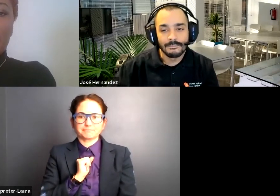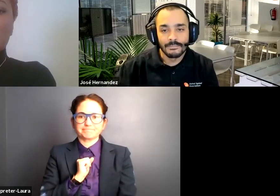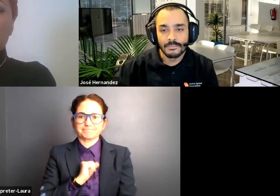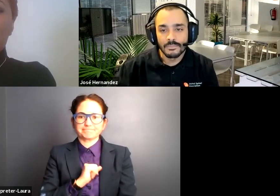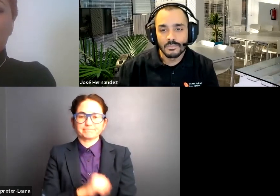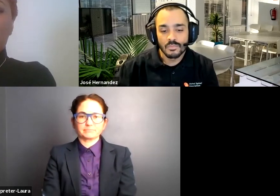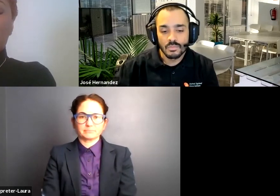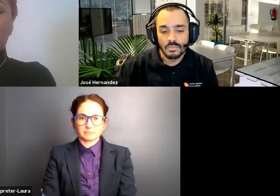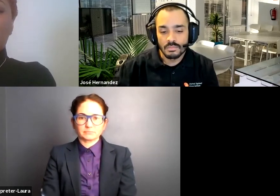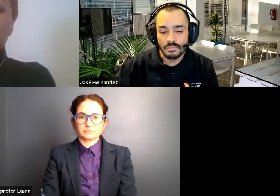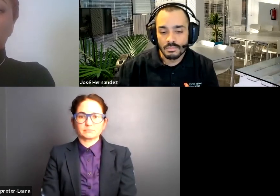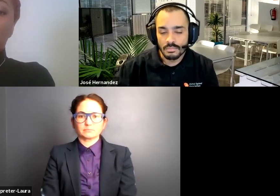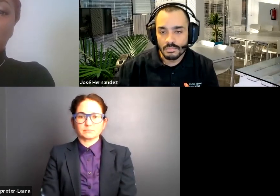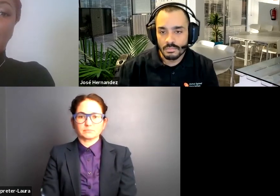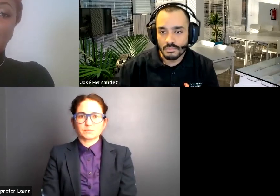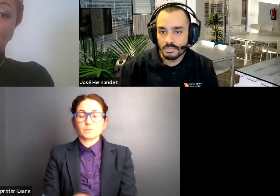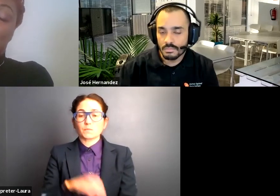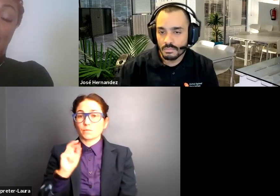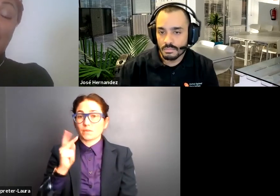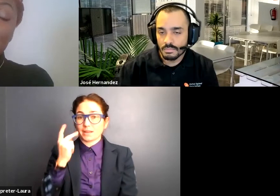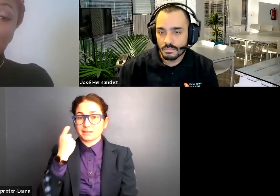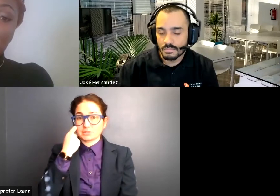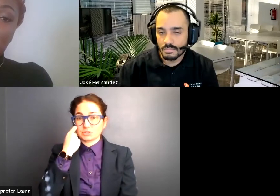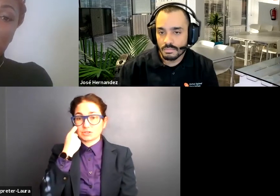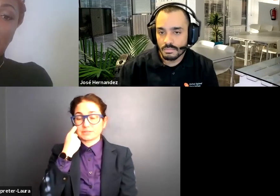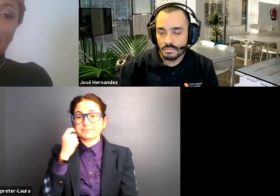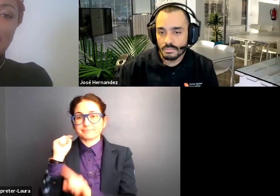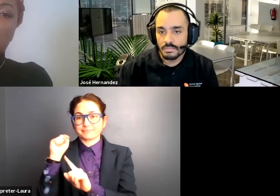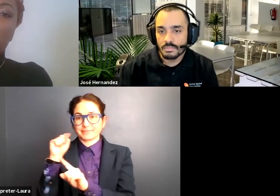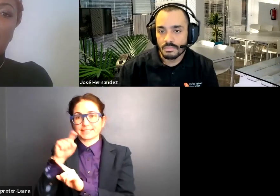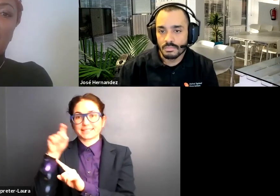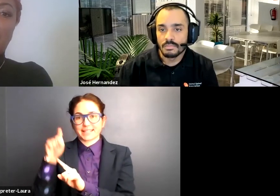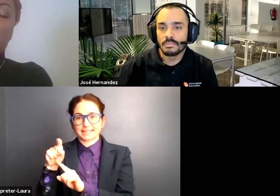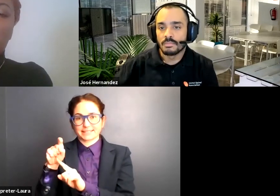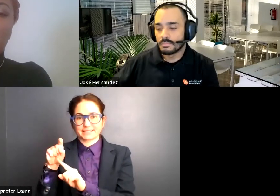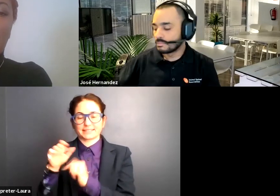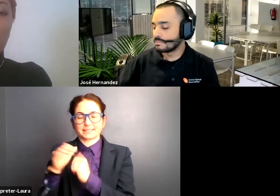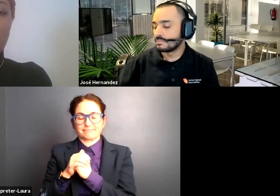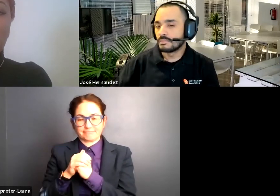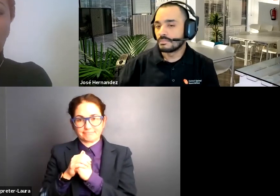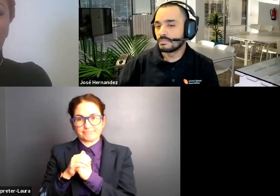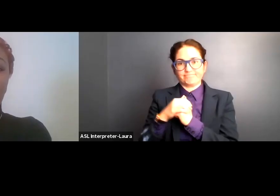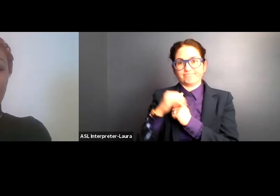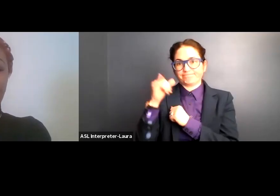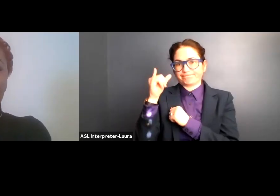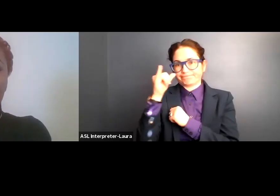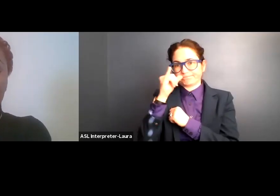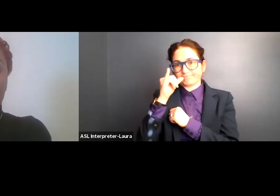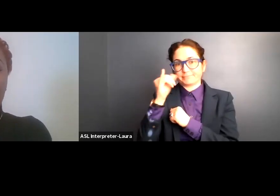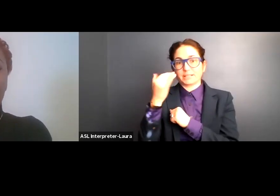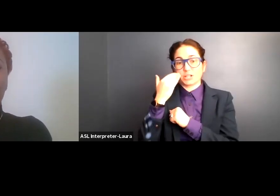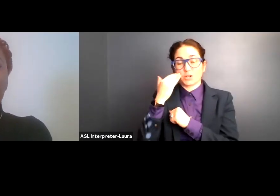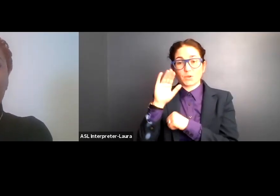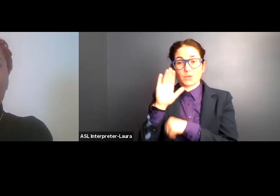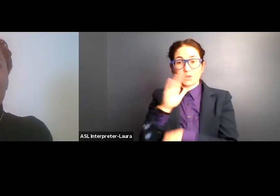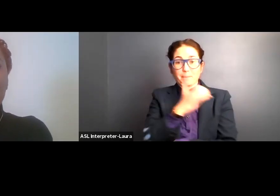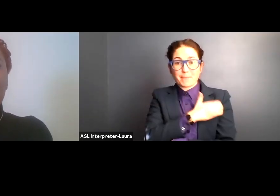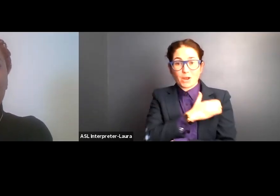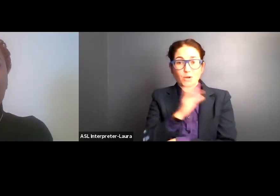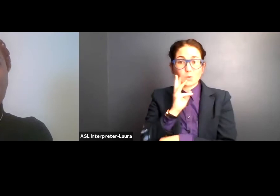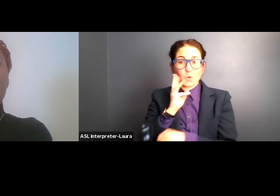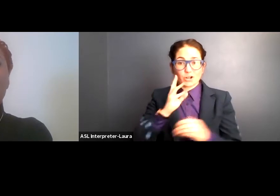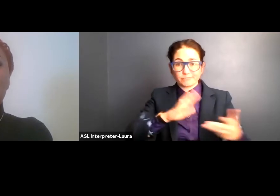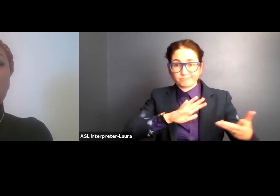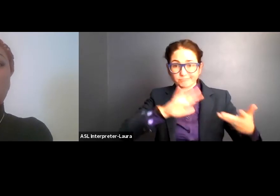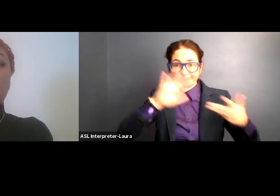we saw, we just saw Texas, Texas experience a major power and water crisis. Um, Christina,